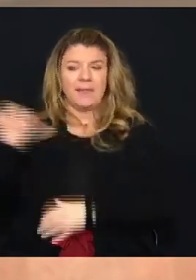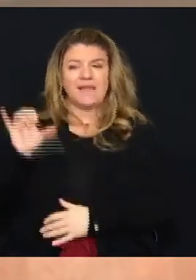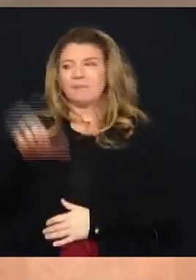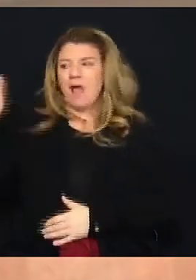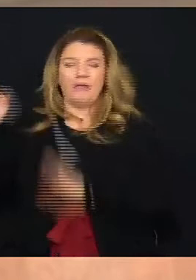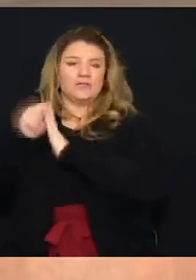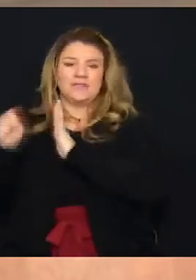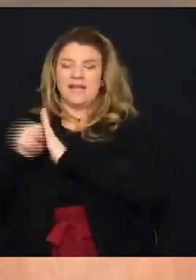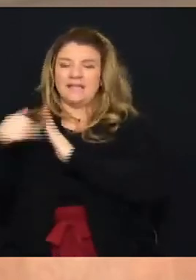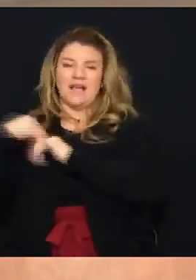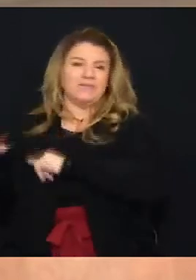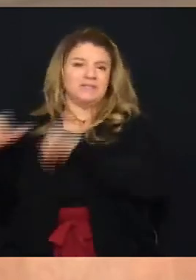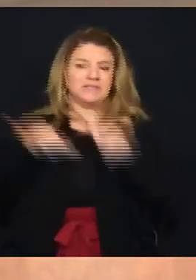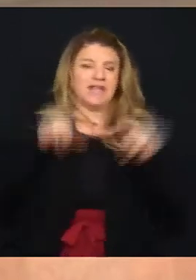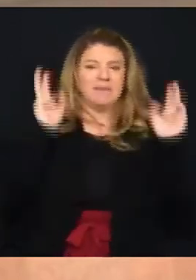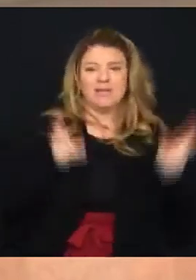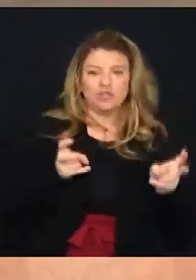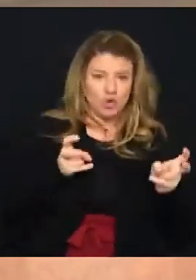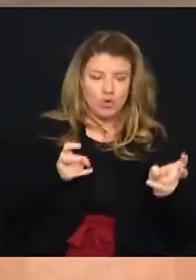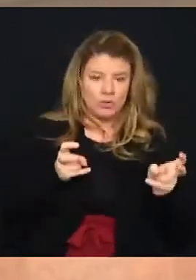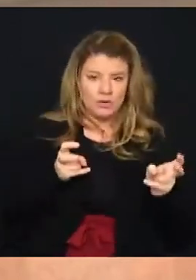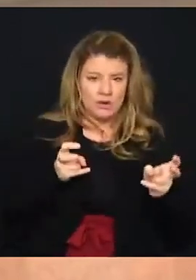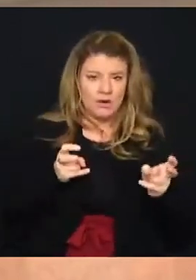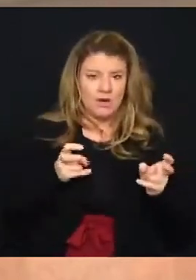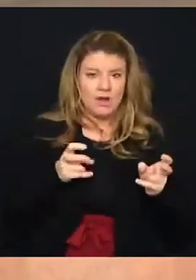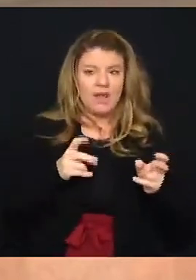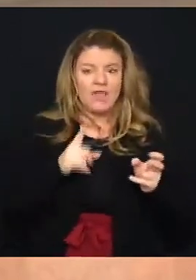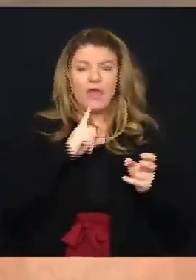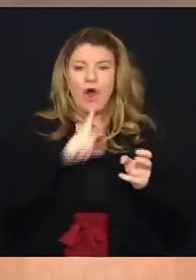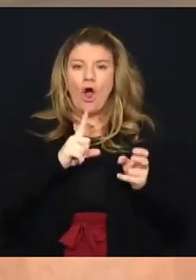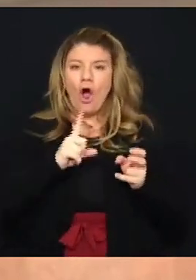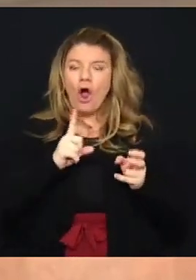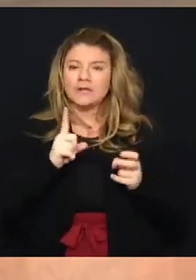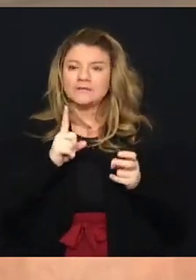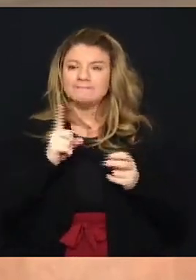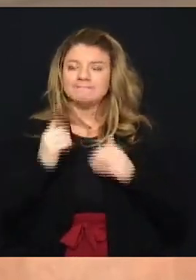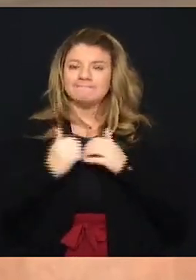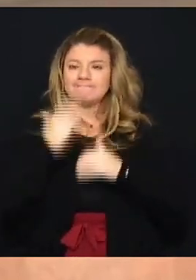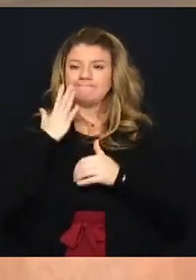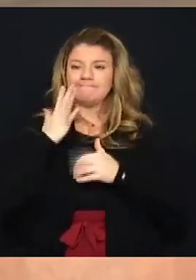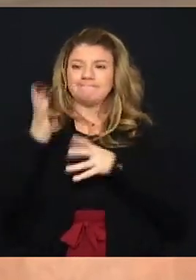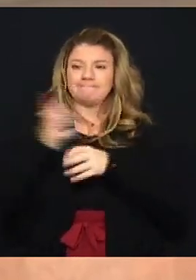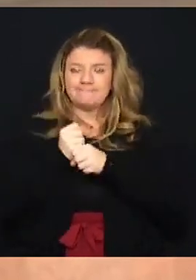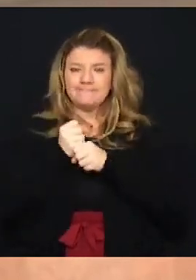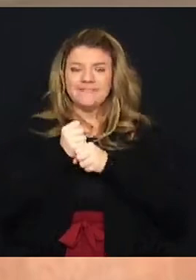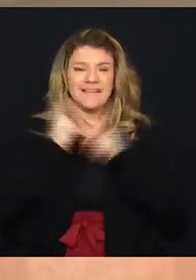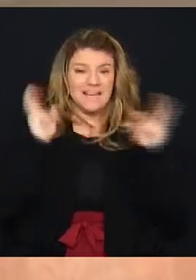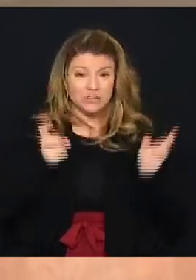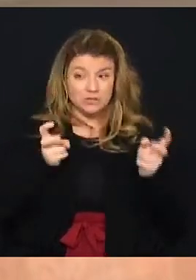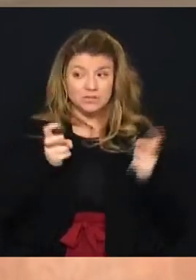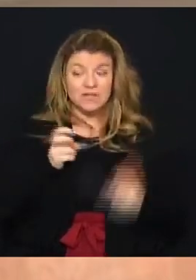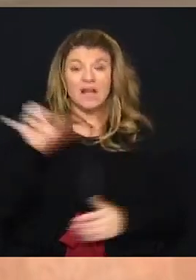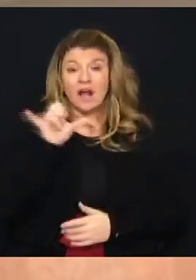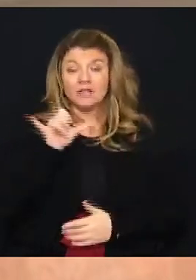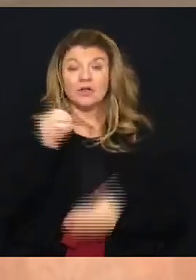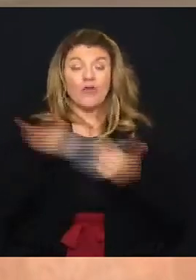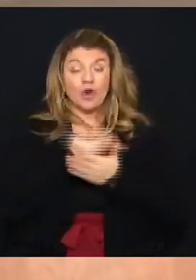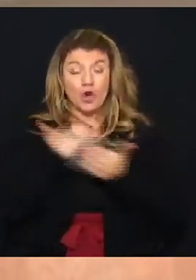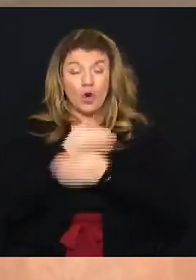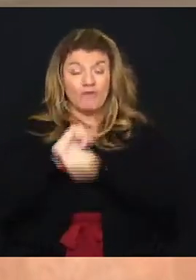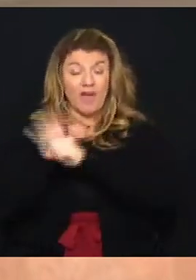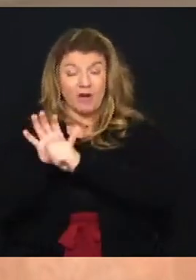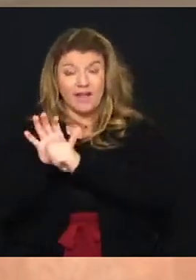states. So there are both supply chain issues as well as the new